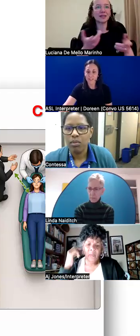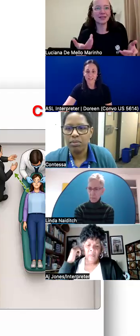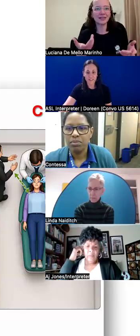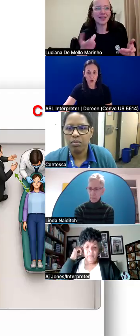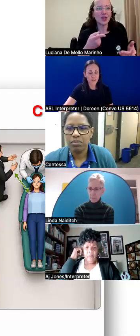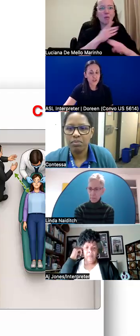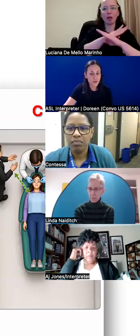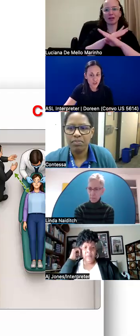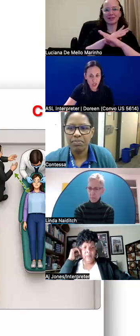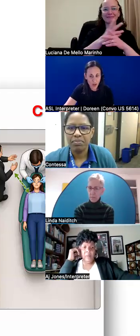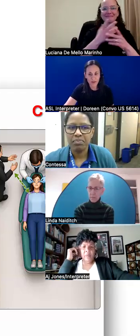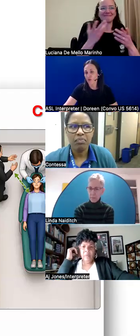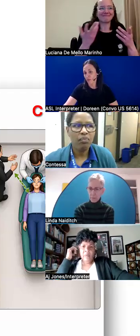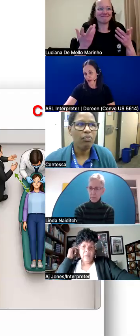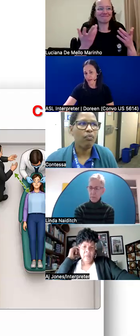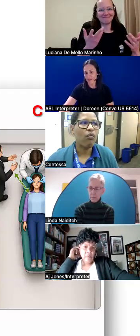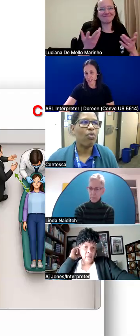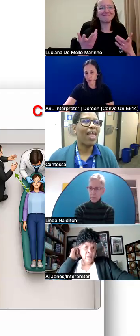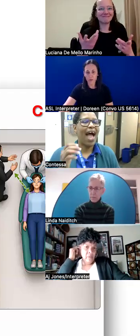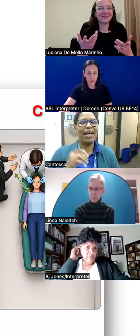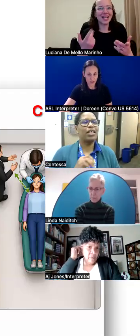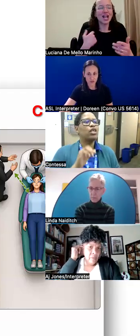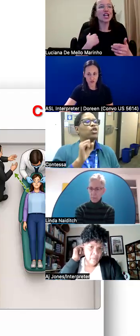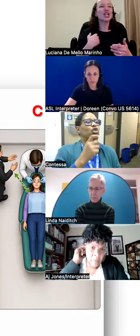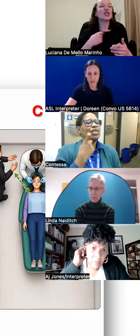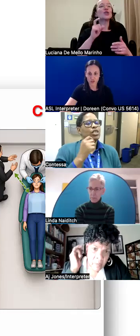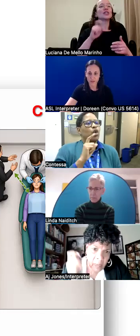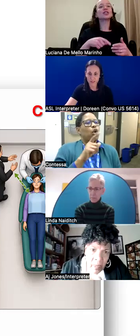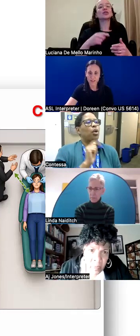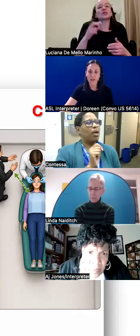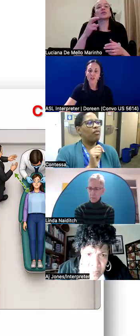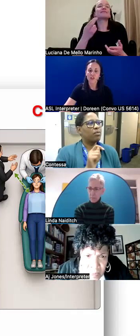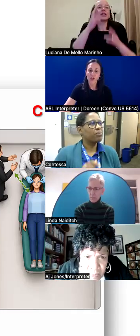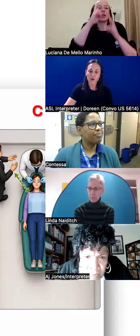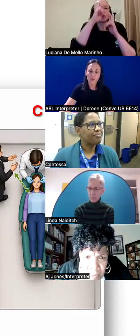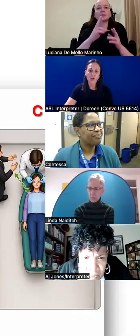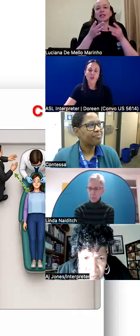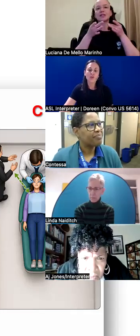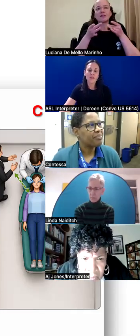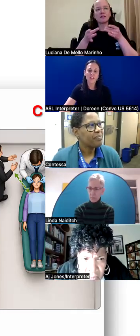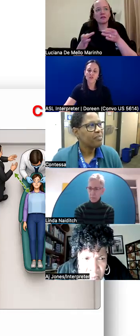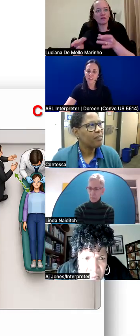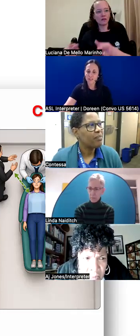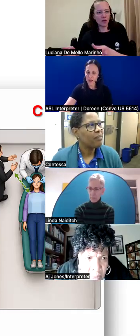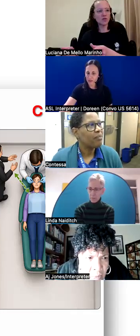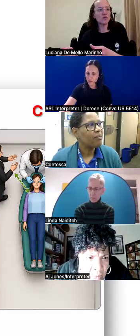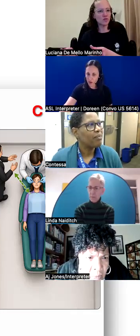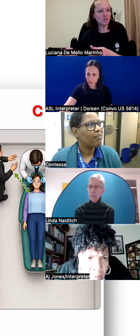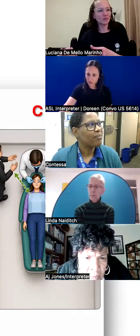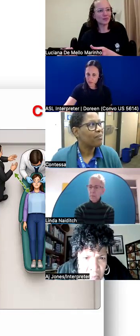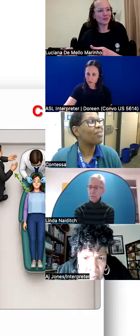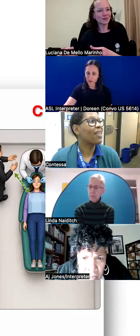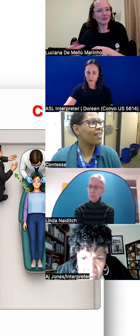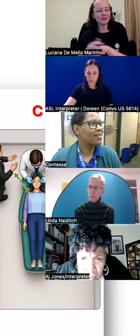is the dentist going to do their job if you're blocking the table with the instruments? So you need to respect the